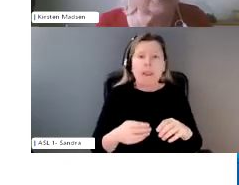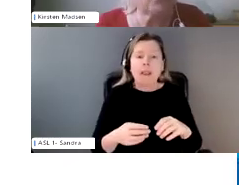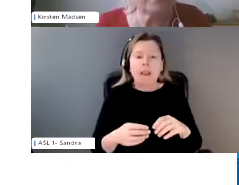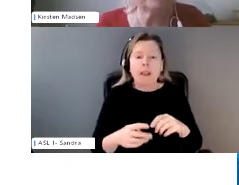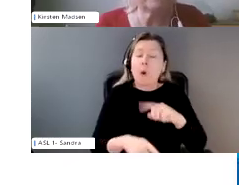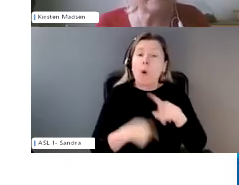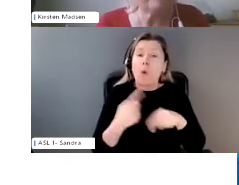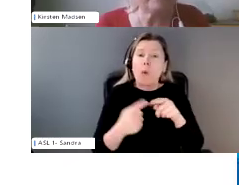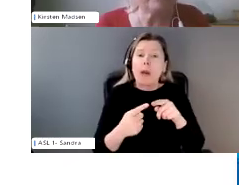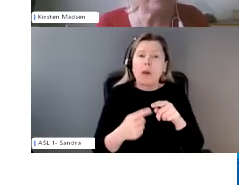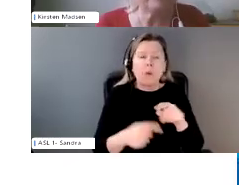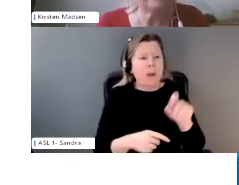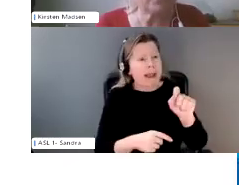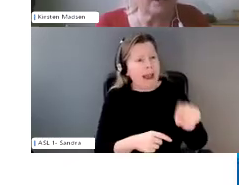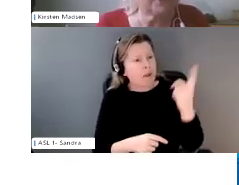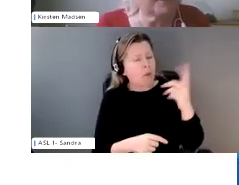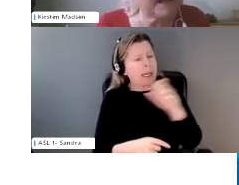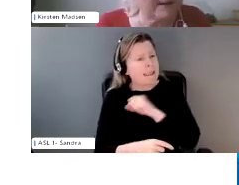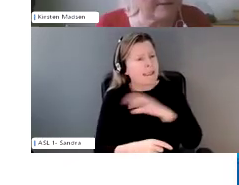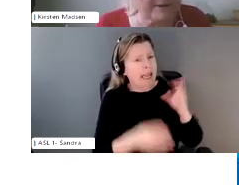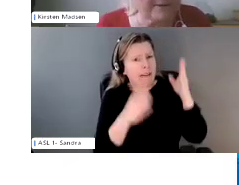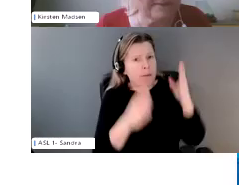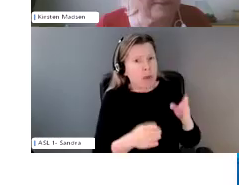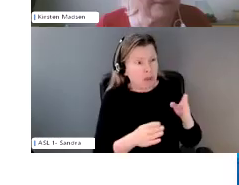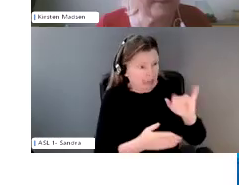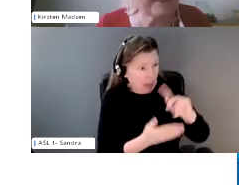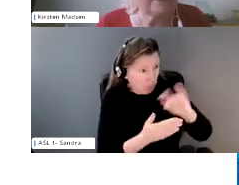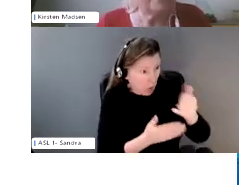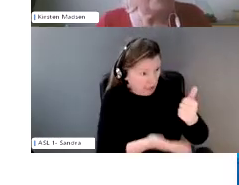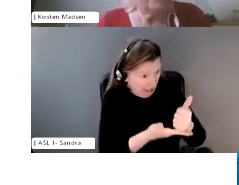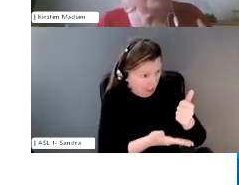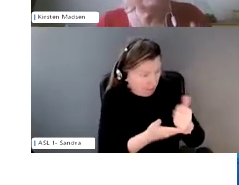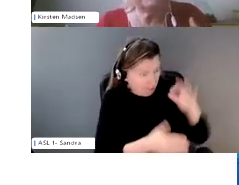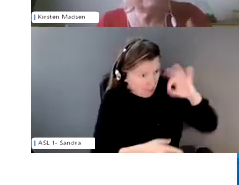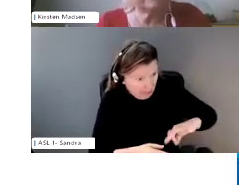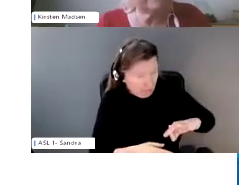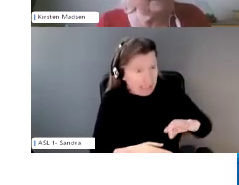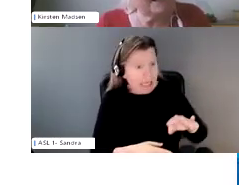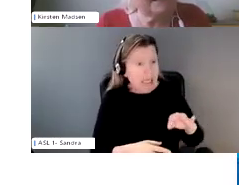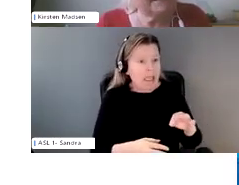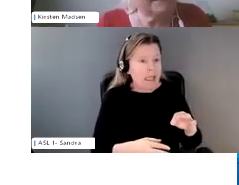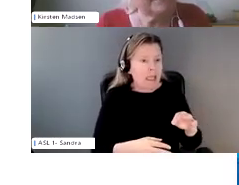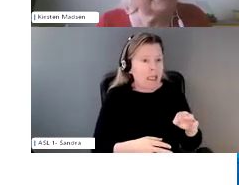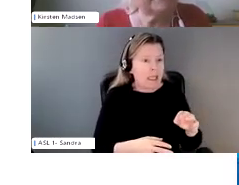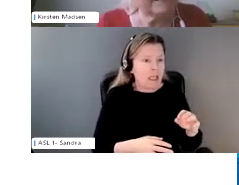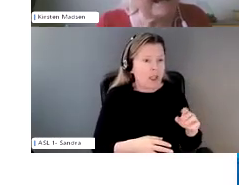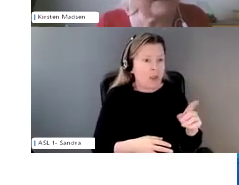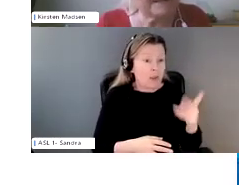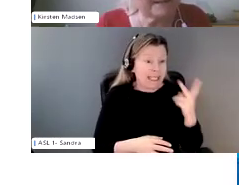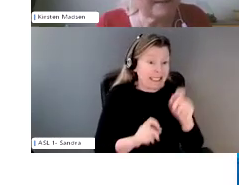asked one staff member if the project was helpful, you can see in this slide, they